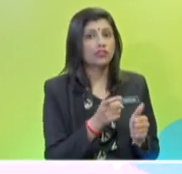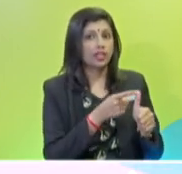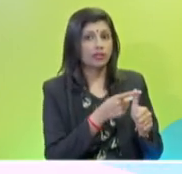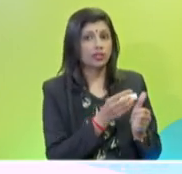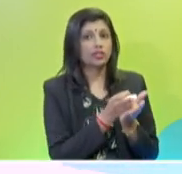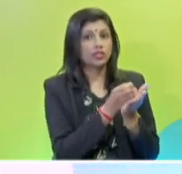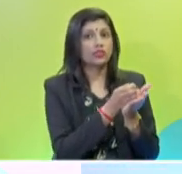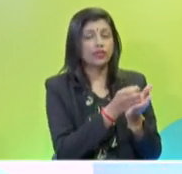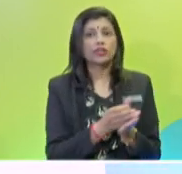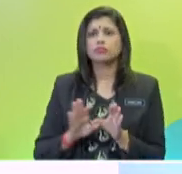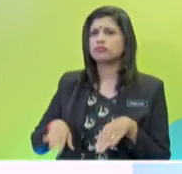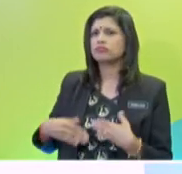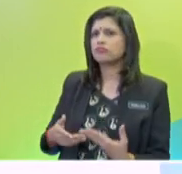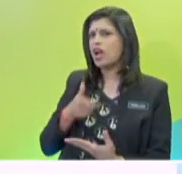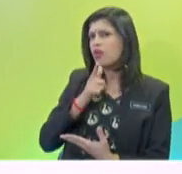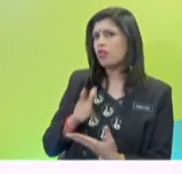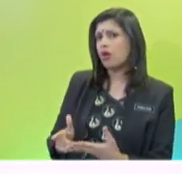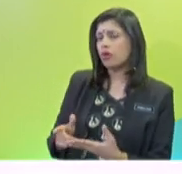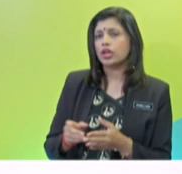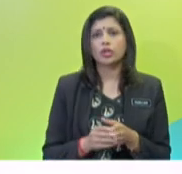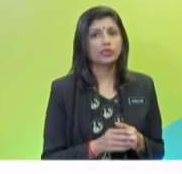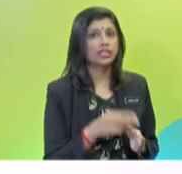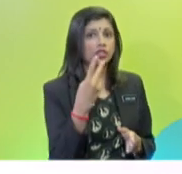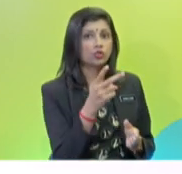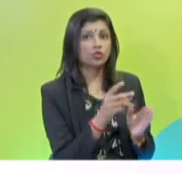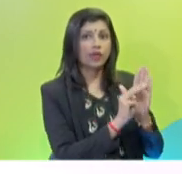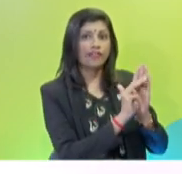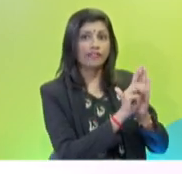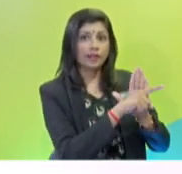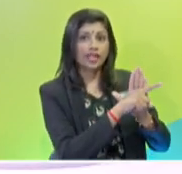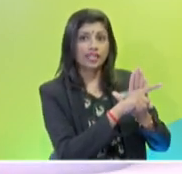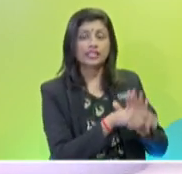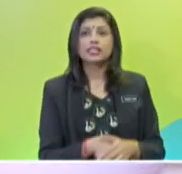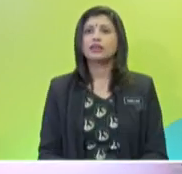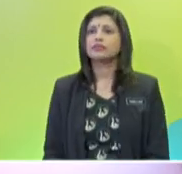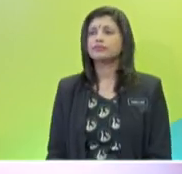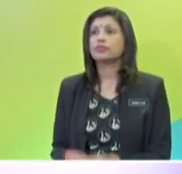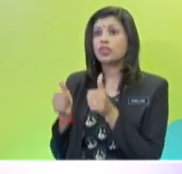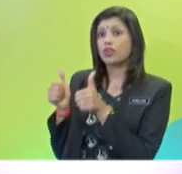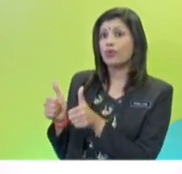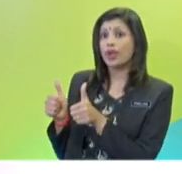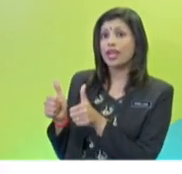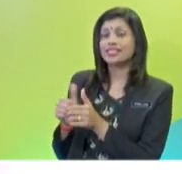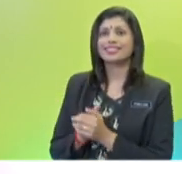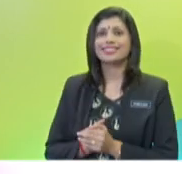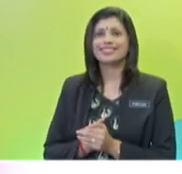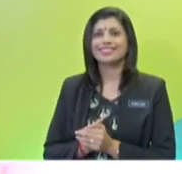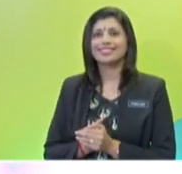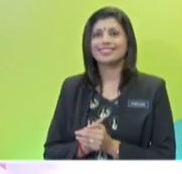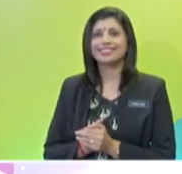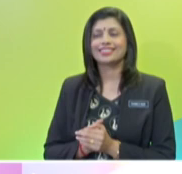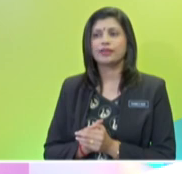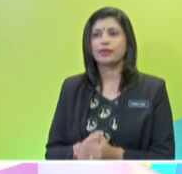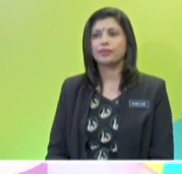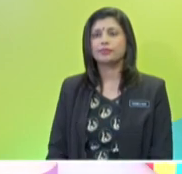How long does it take? It takes 12 minutes each way. Great. How often does the ferry